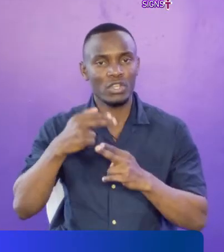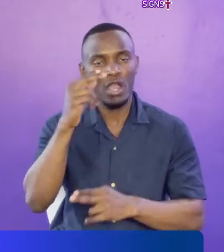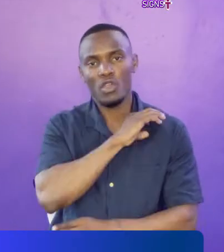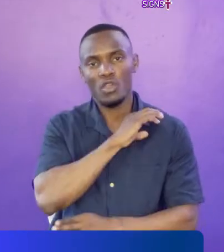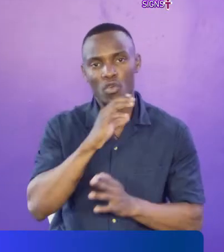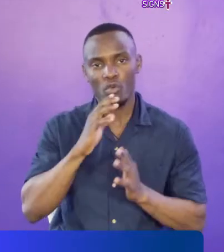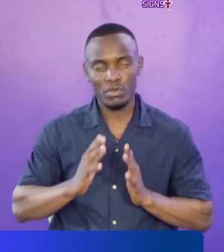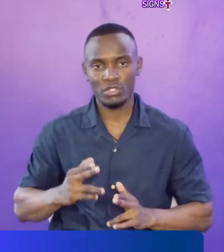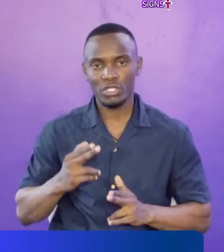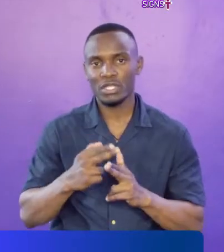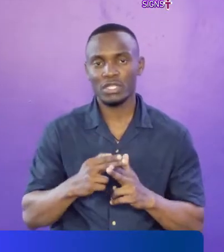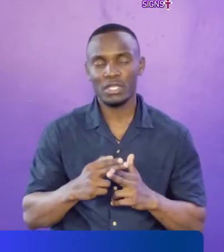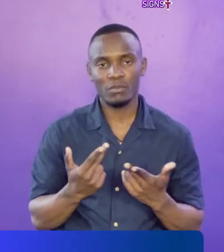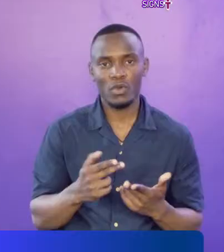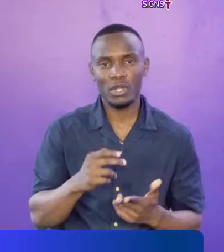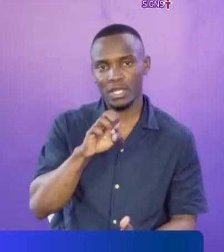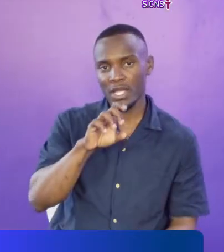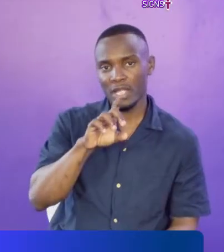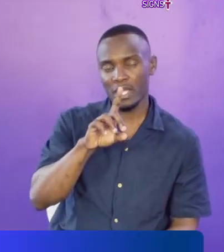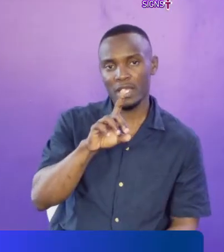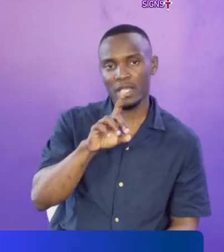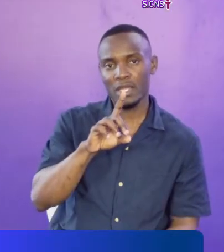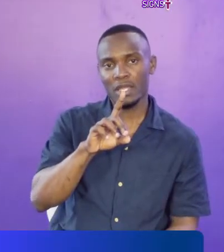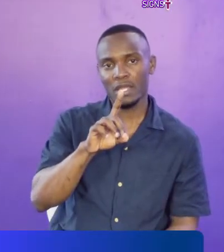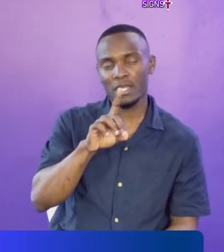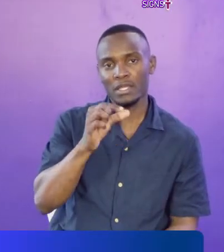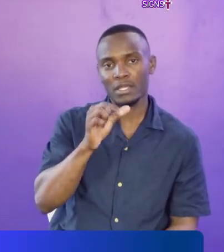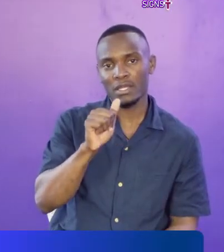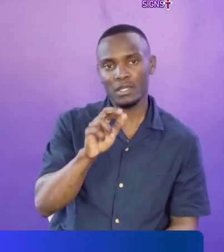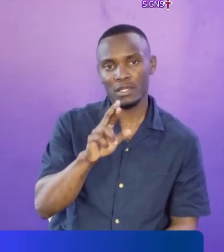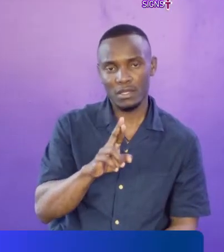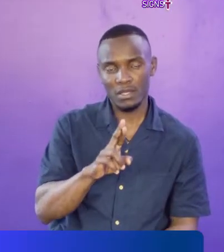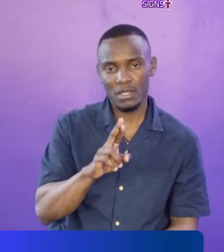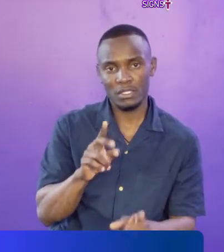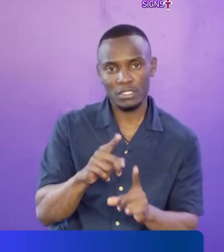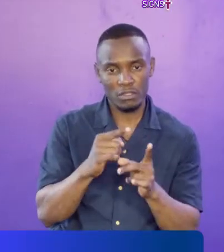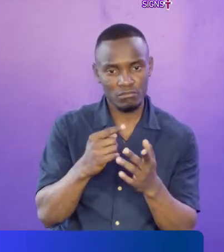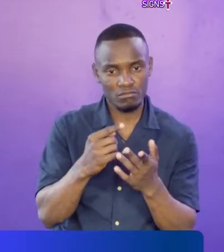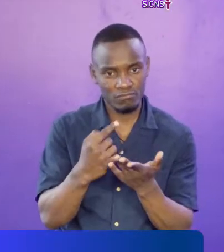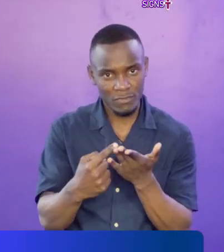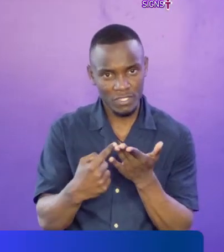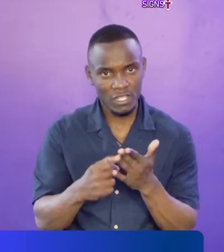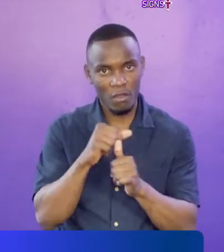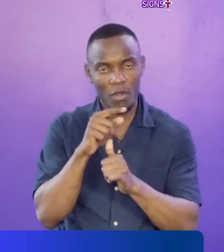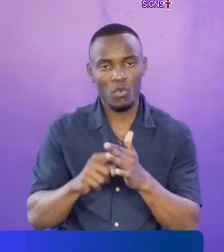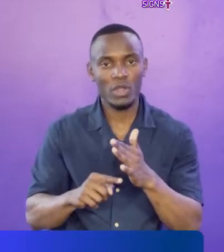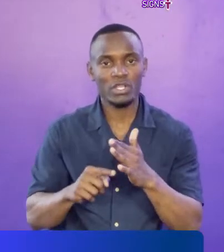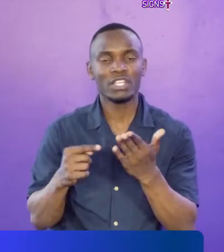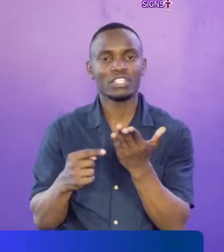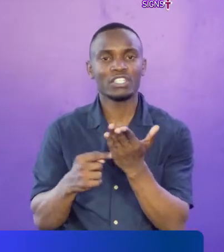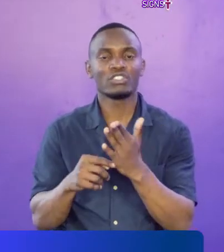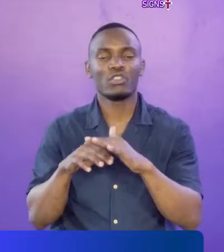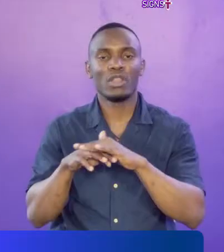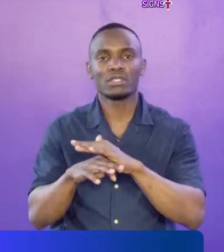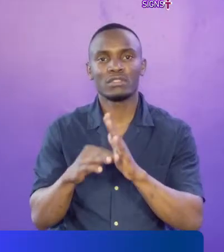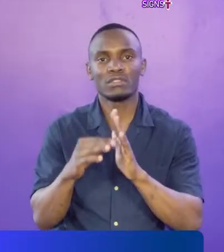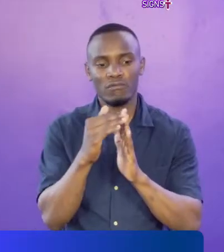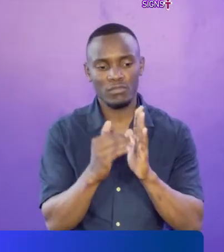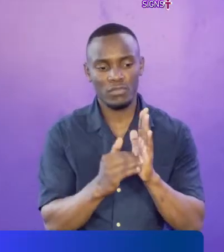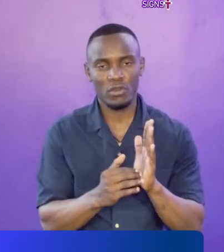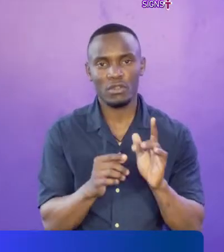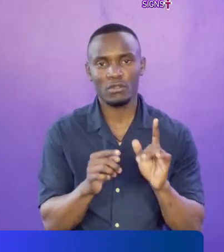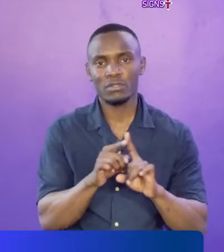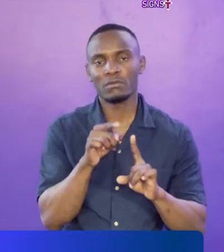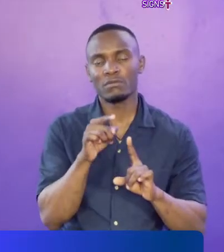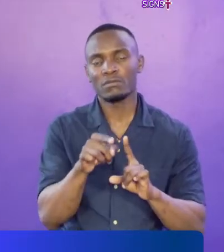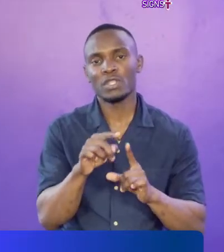Barnett, and he was sharing his perspectives about the digital access program and extensively what it is all about for disability